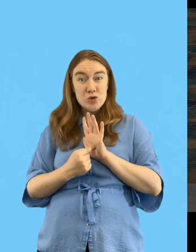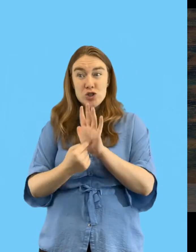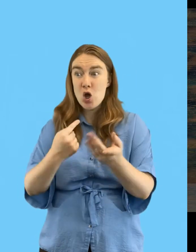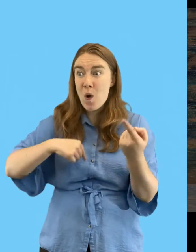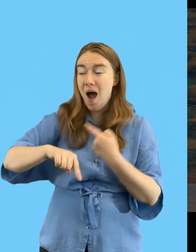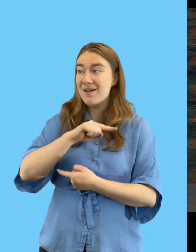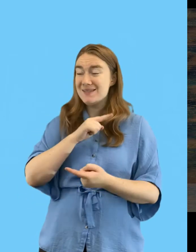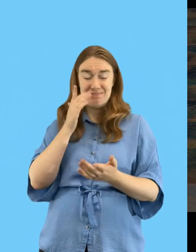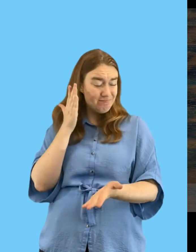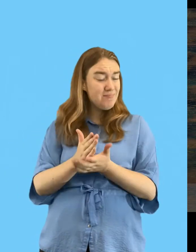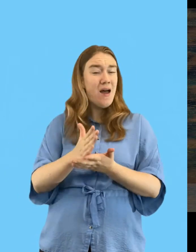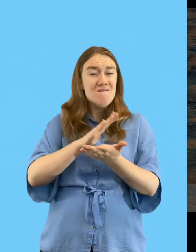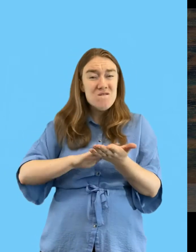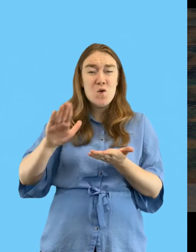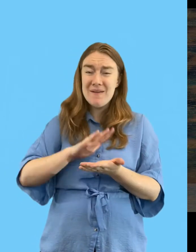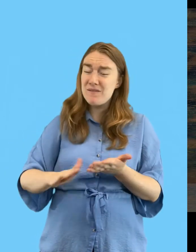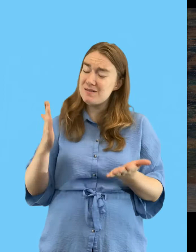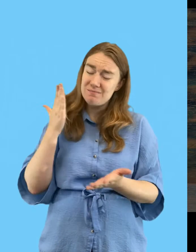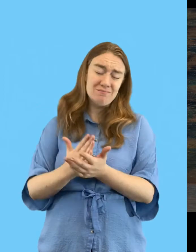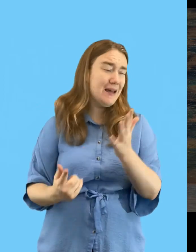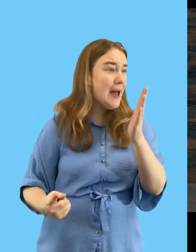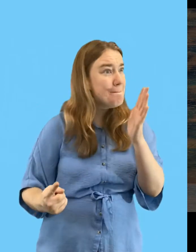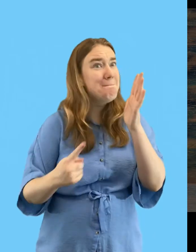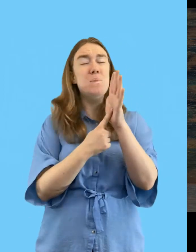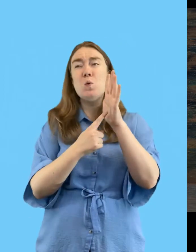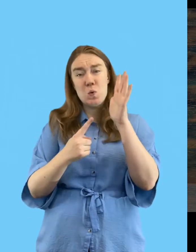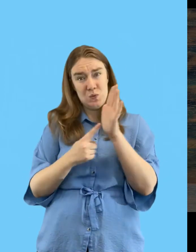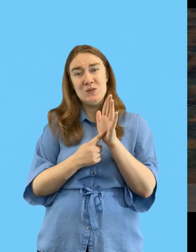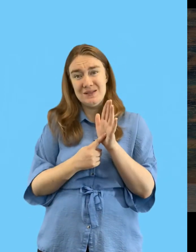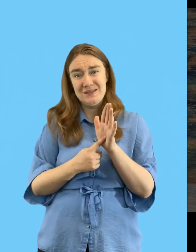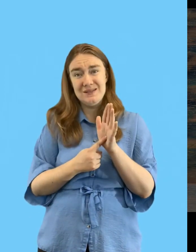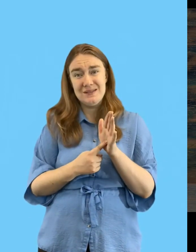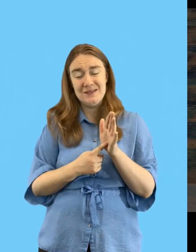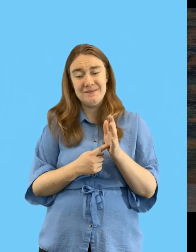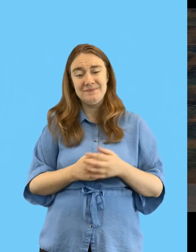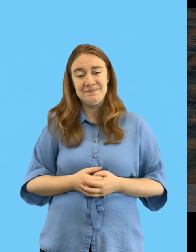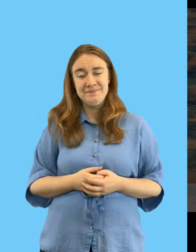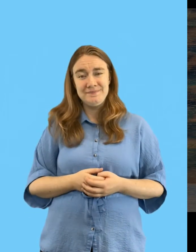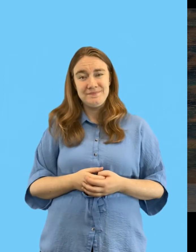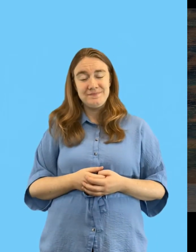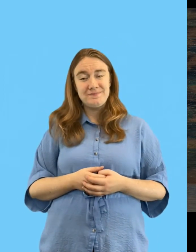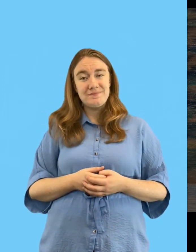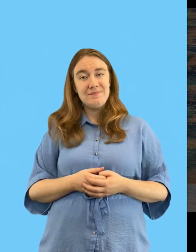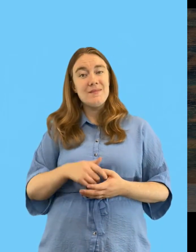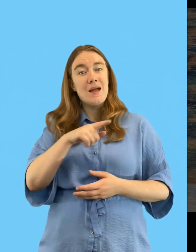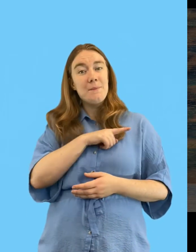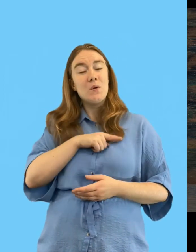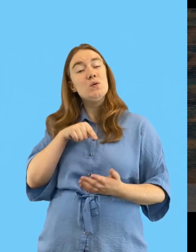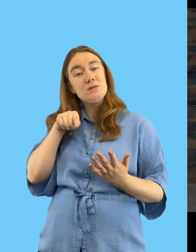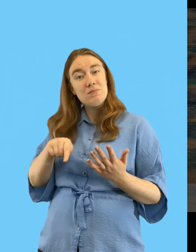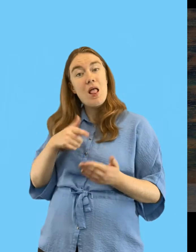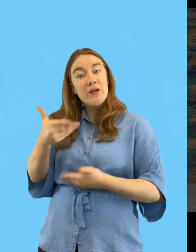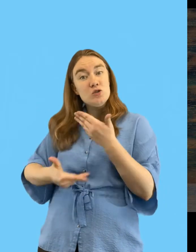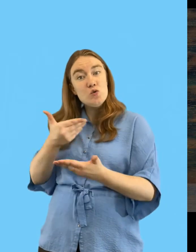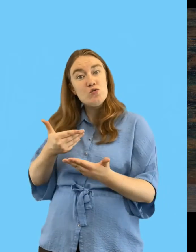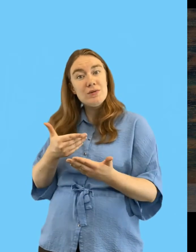ultimately how deadly an unforgiving attitude is. Part two of the story from verse 28